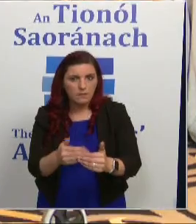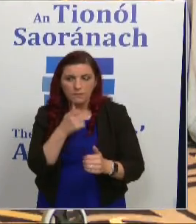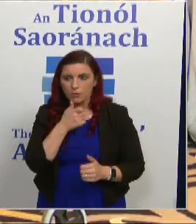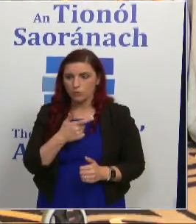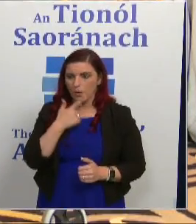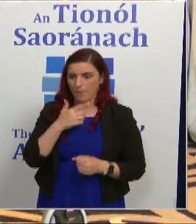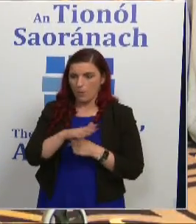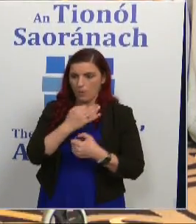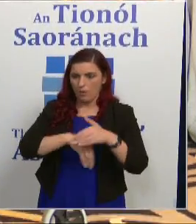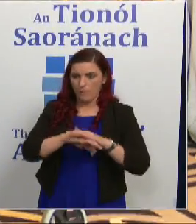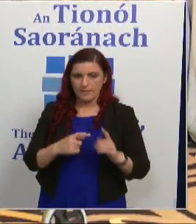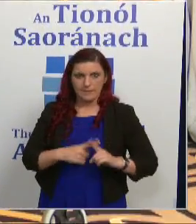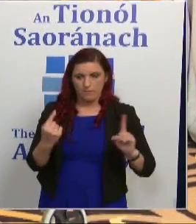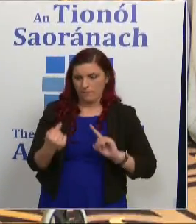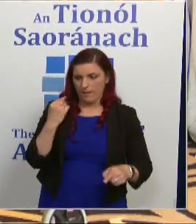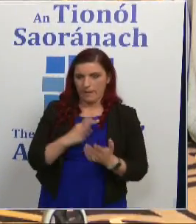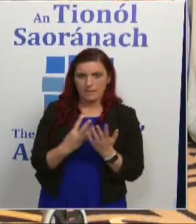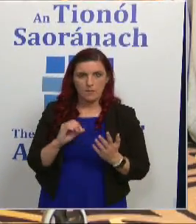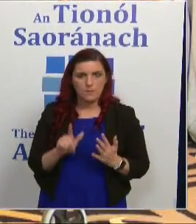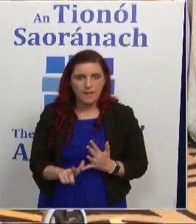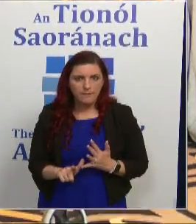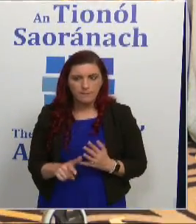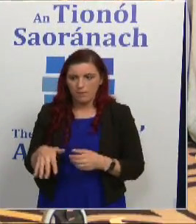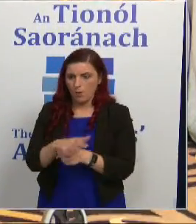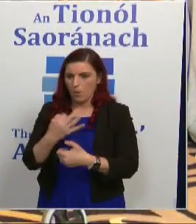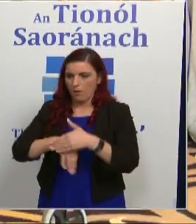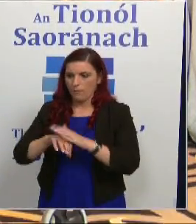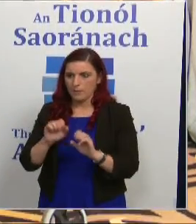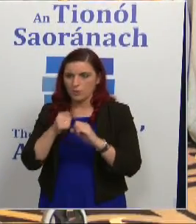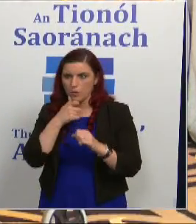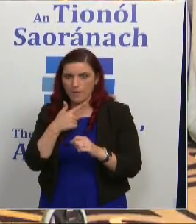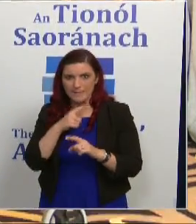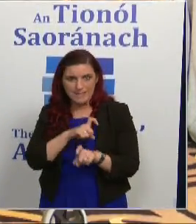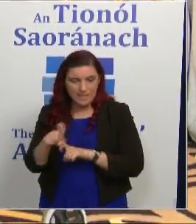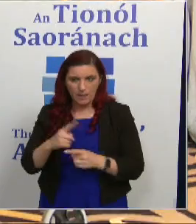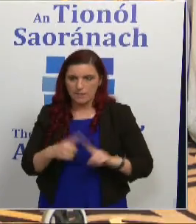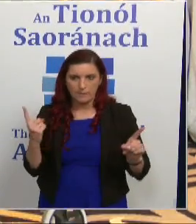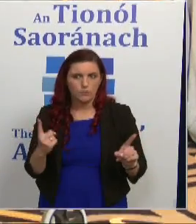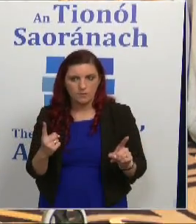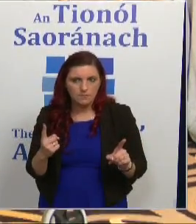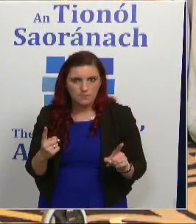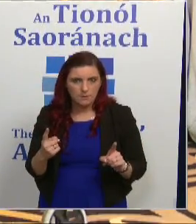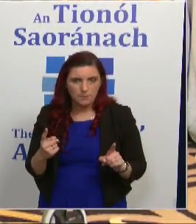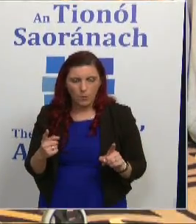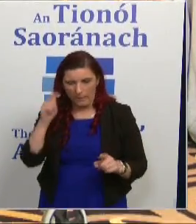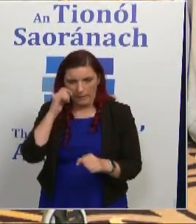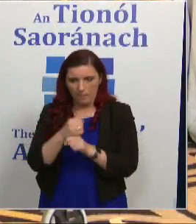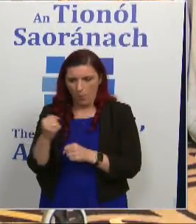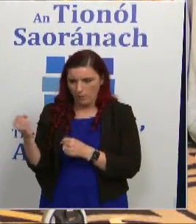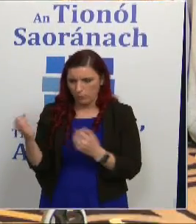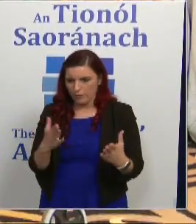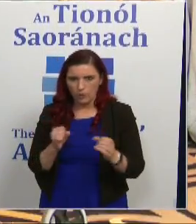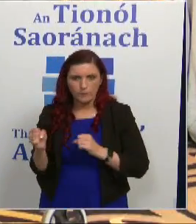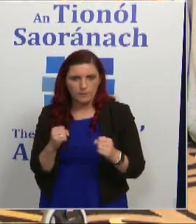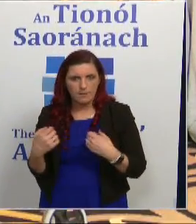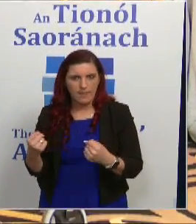and distinct in 1907, local government in Dublin remains different in the range of services it provides, the complexity of the challenges